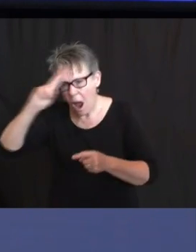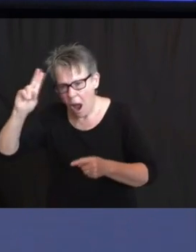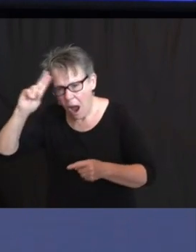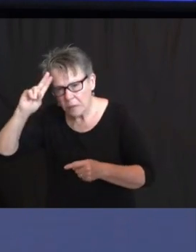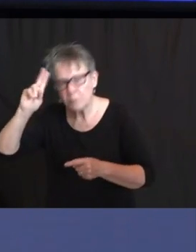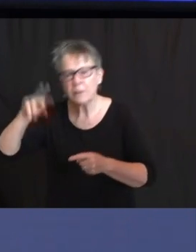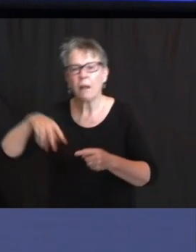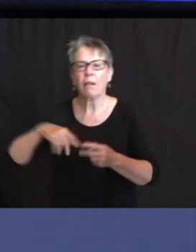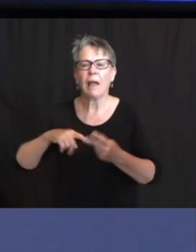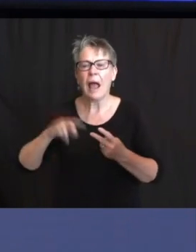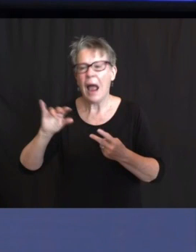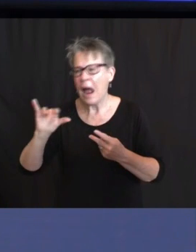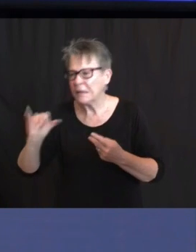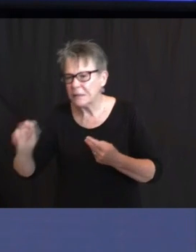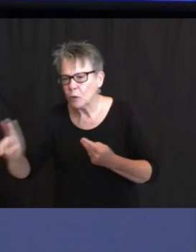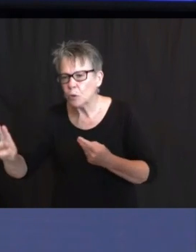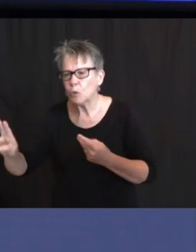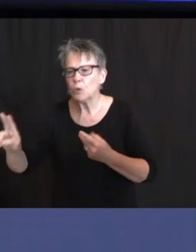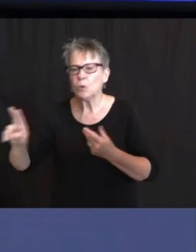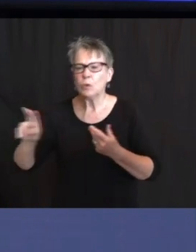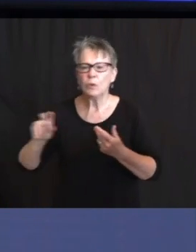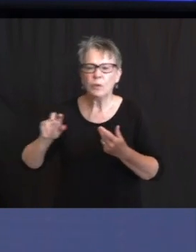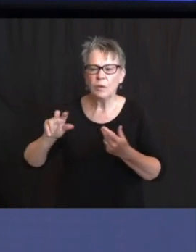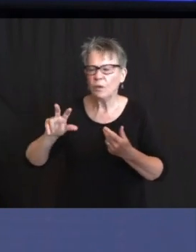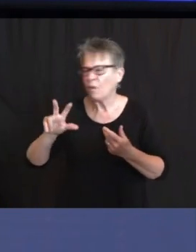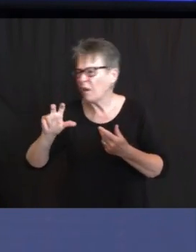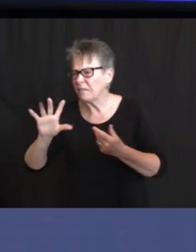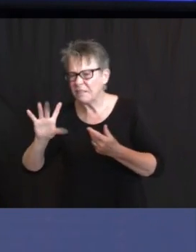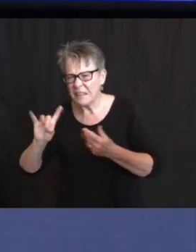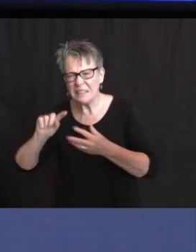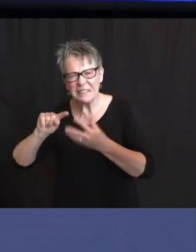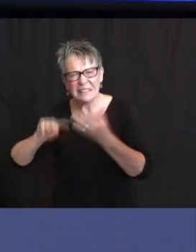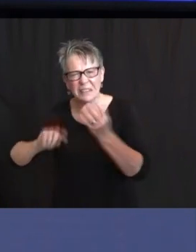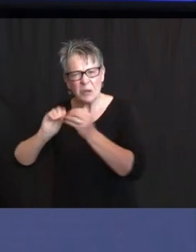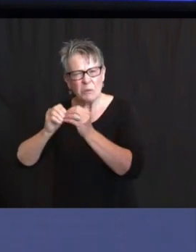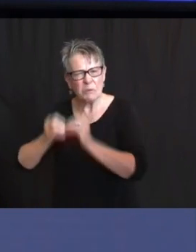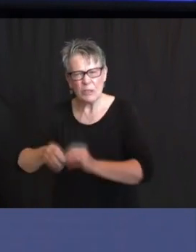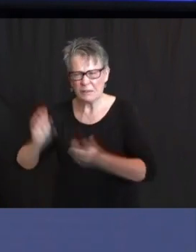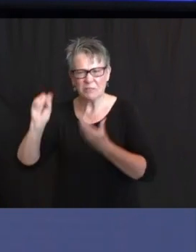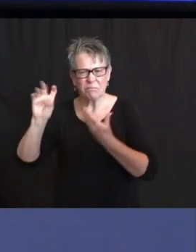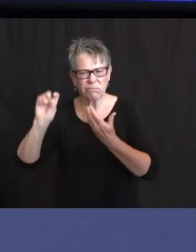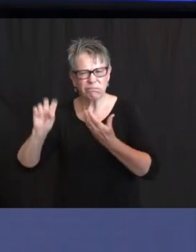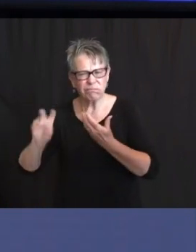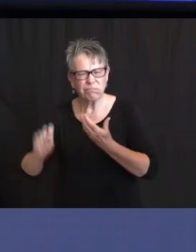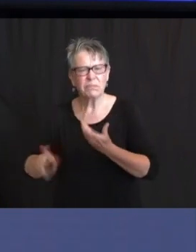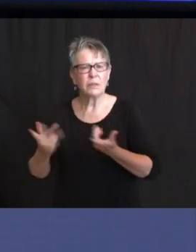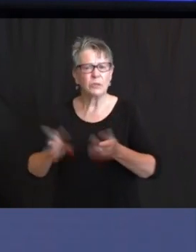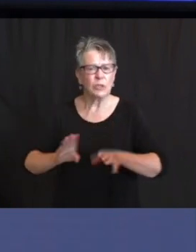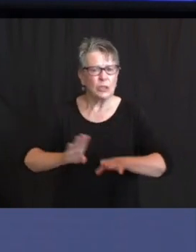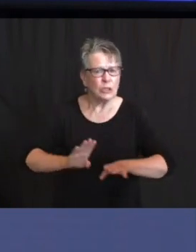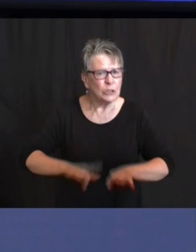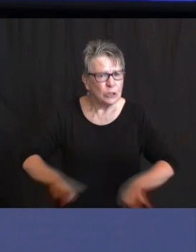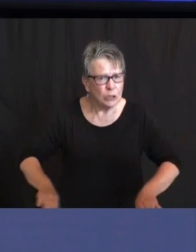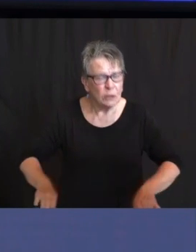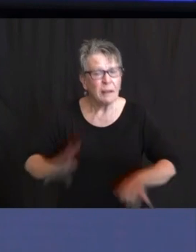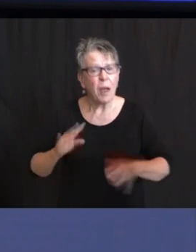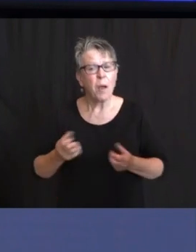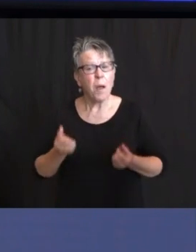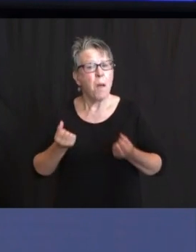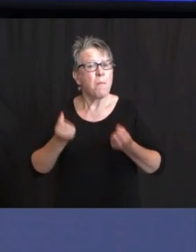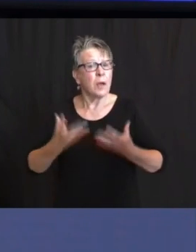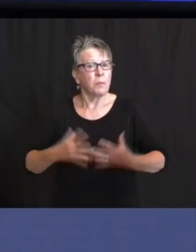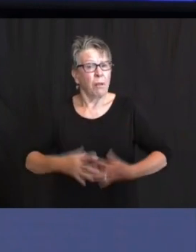one new case of multisystem inflammatory syndrome in children. That's a total of 43 cases in our